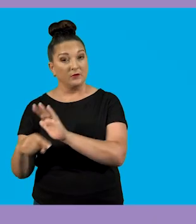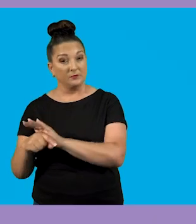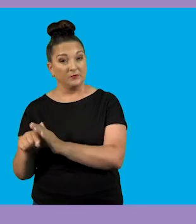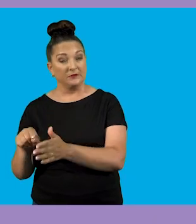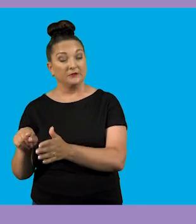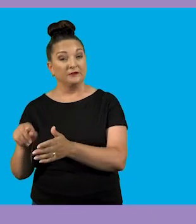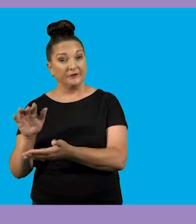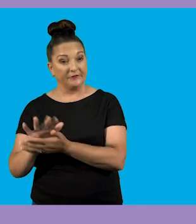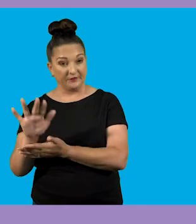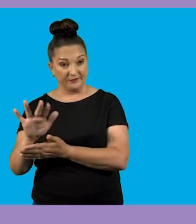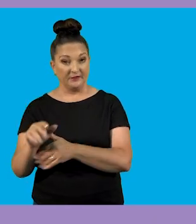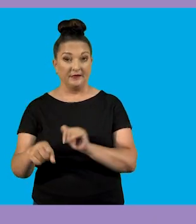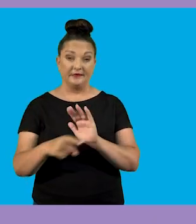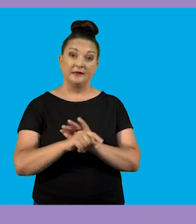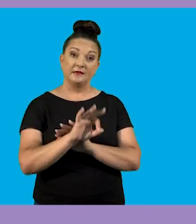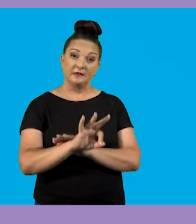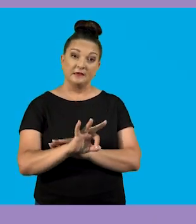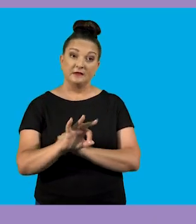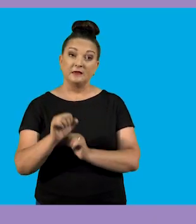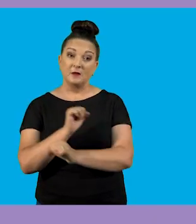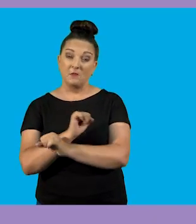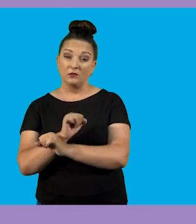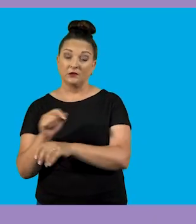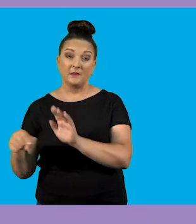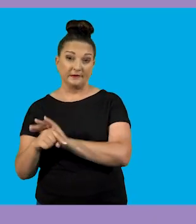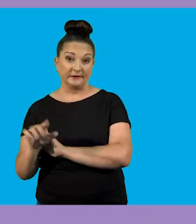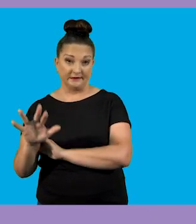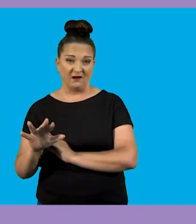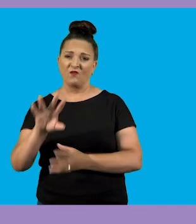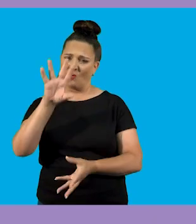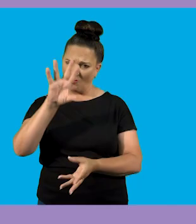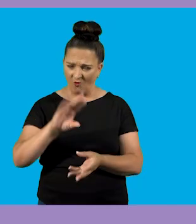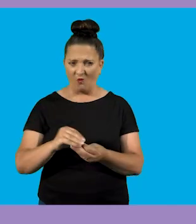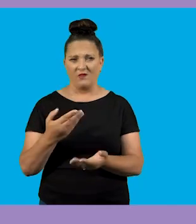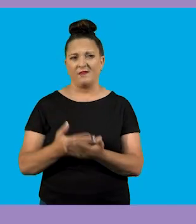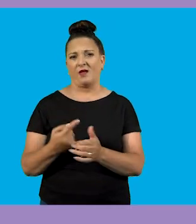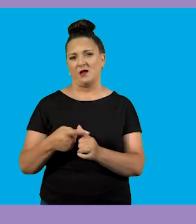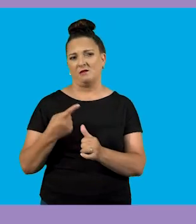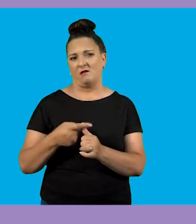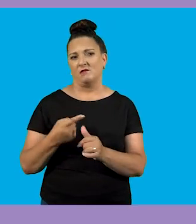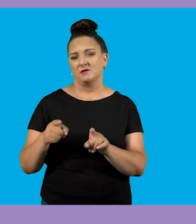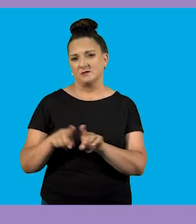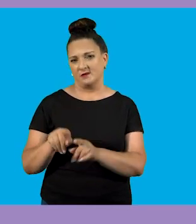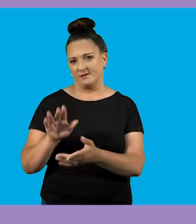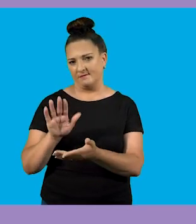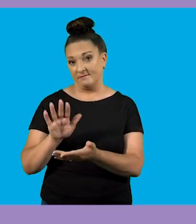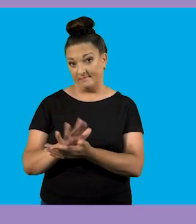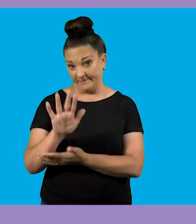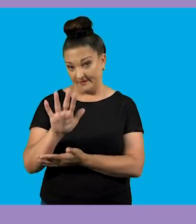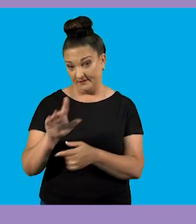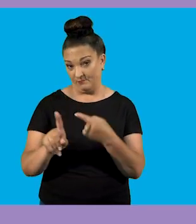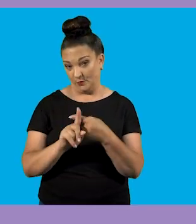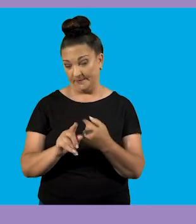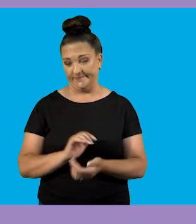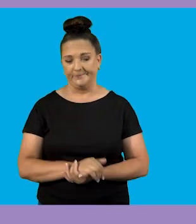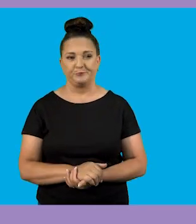negative 3 multiplied by a negative 5. All of them do give us now that positive